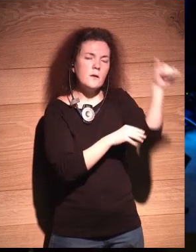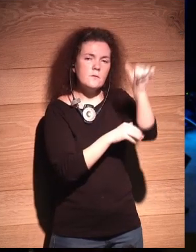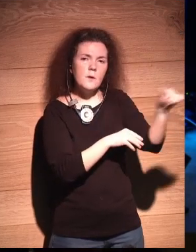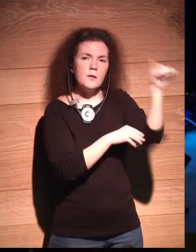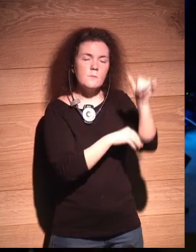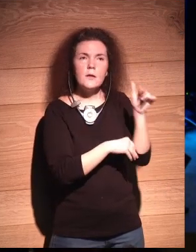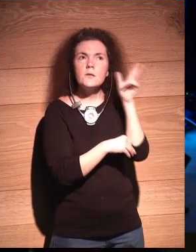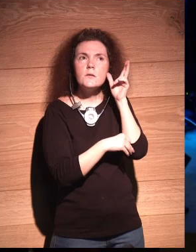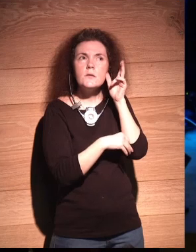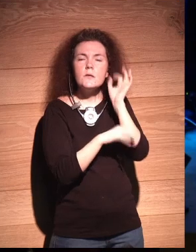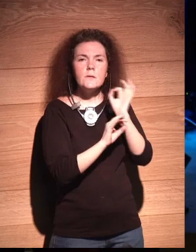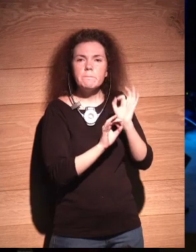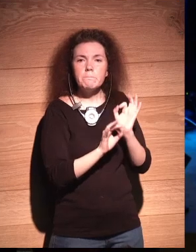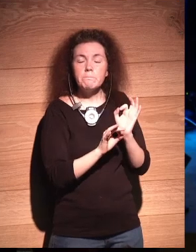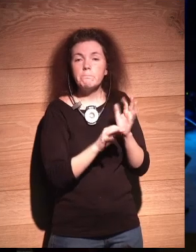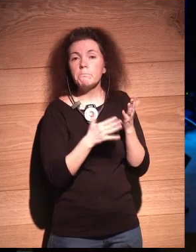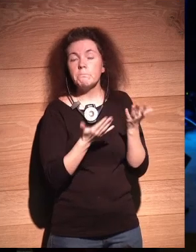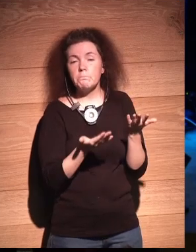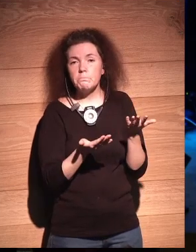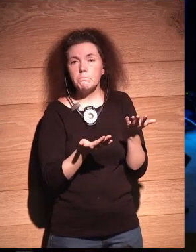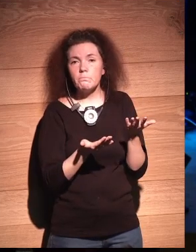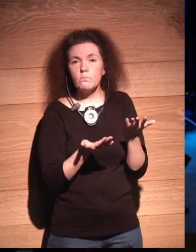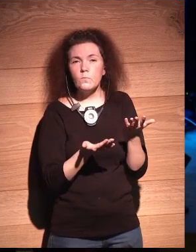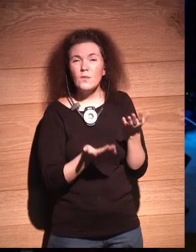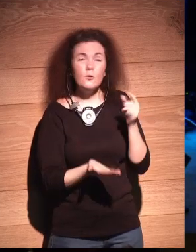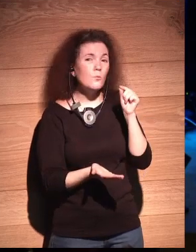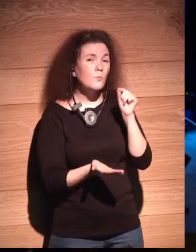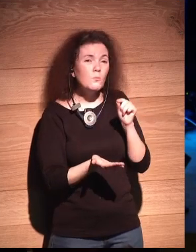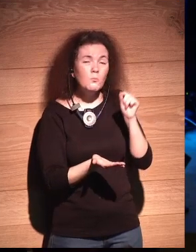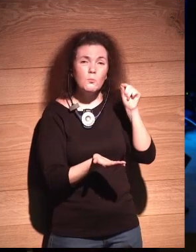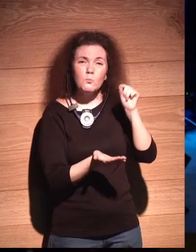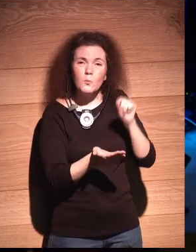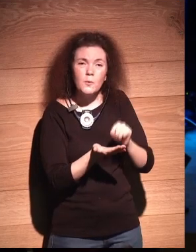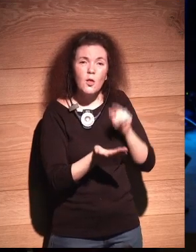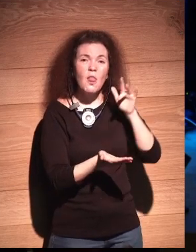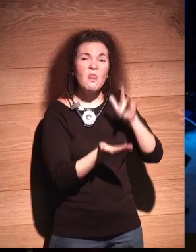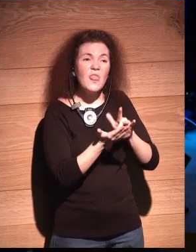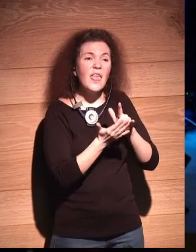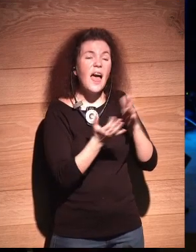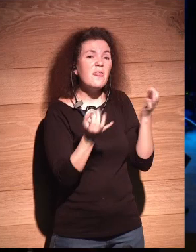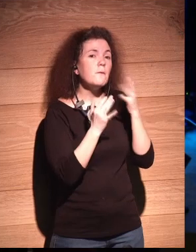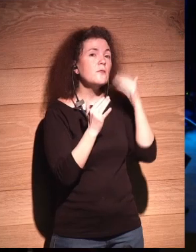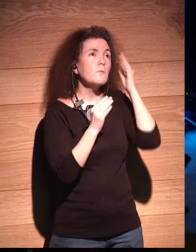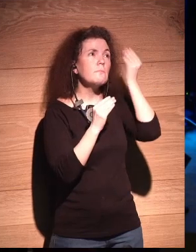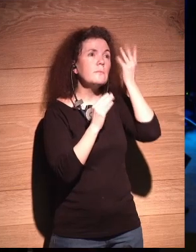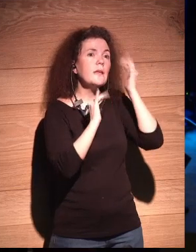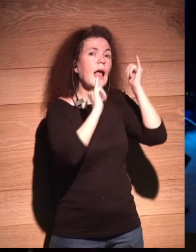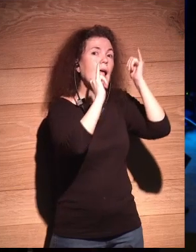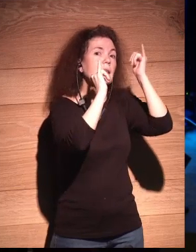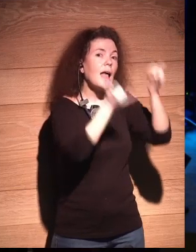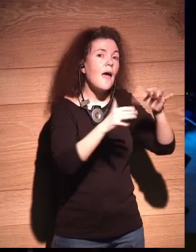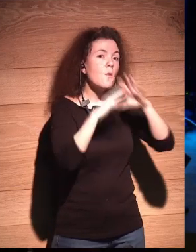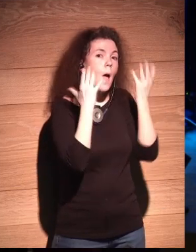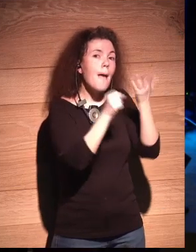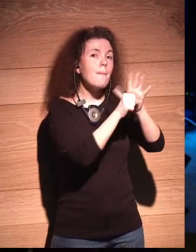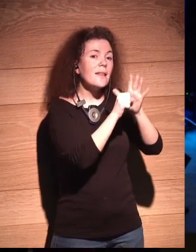point, on the day that the craft was supposed to land on Mars, all of the designers gathered in a room, and it was